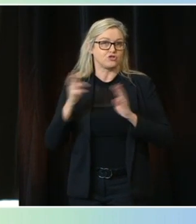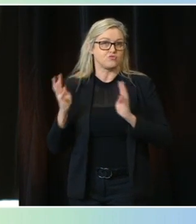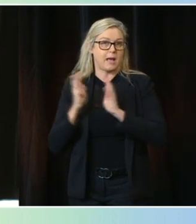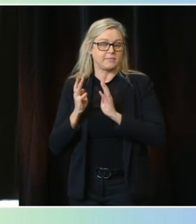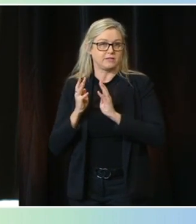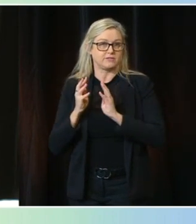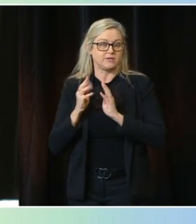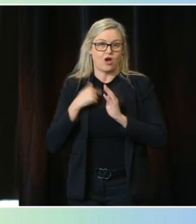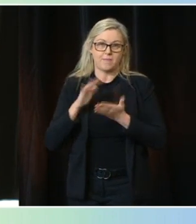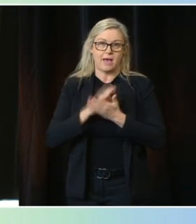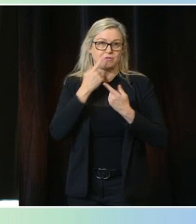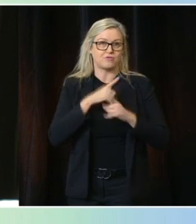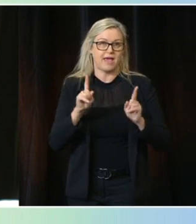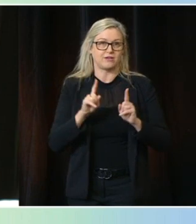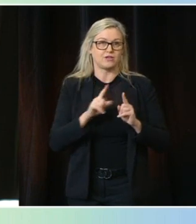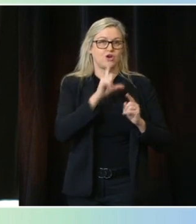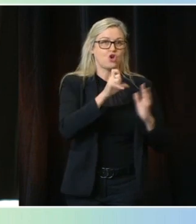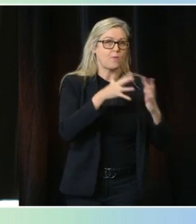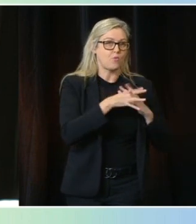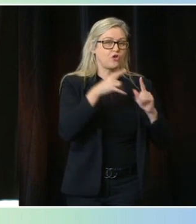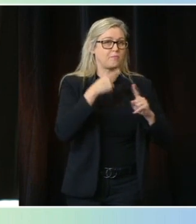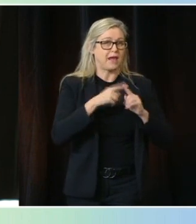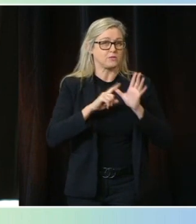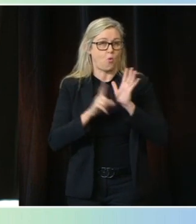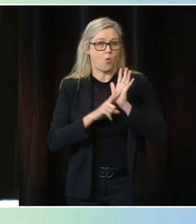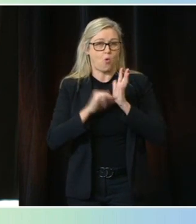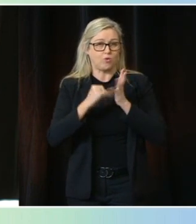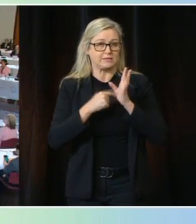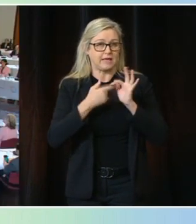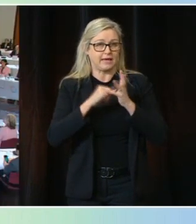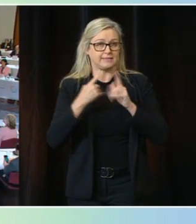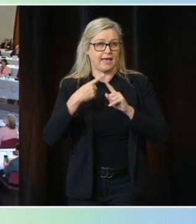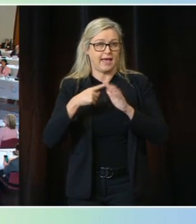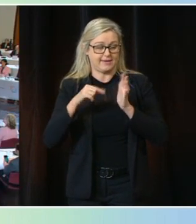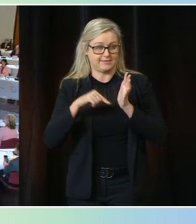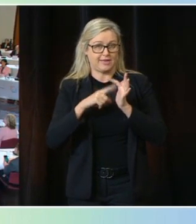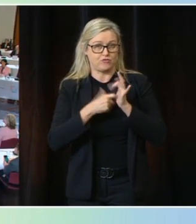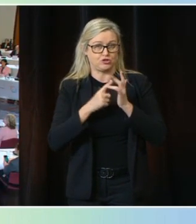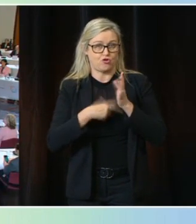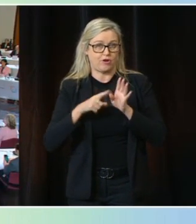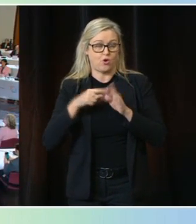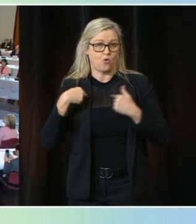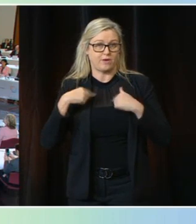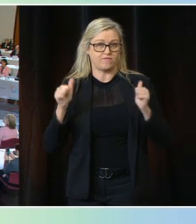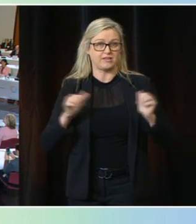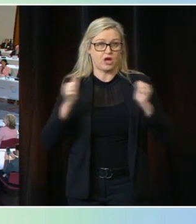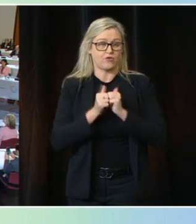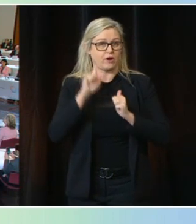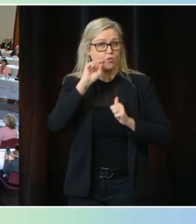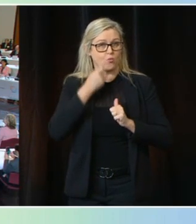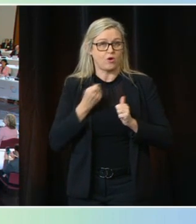an agreement between the Commonwealth and every state and territory government to create an additional 180